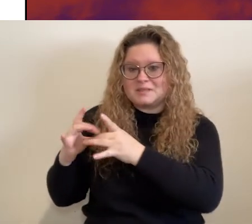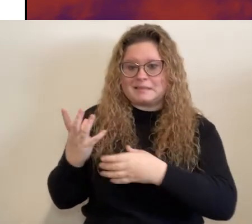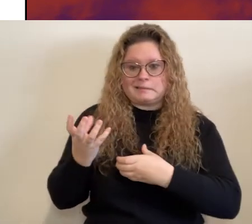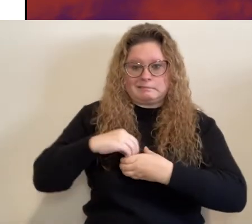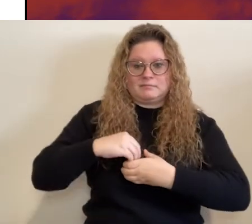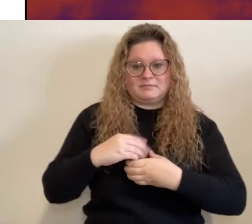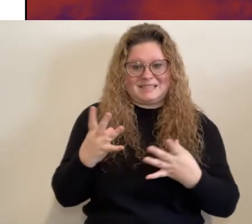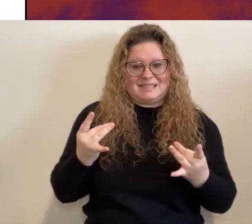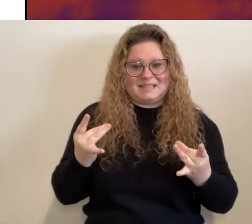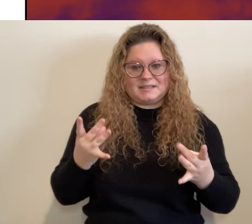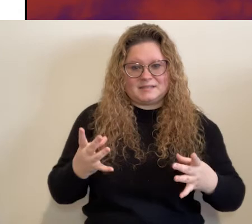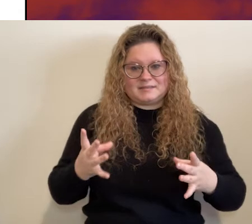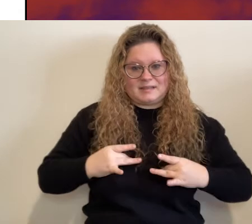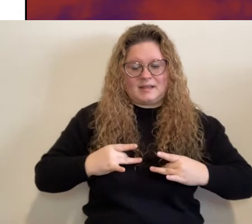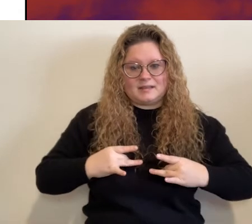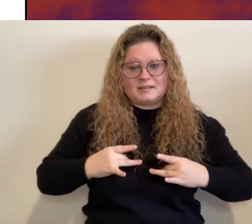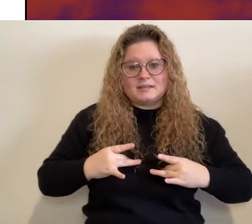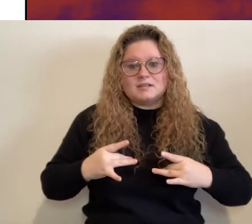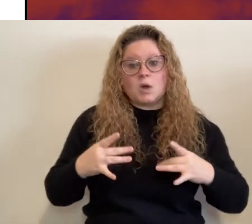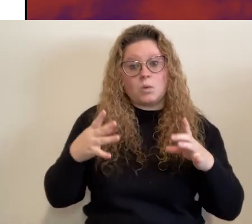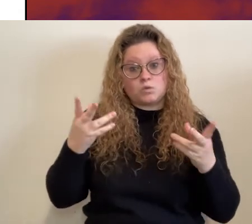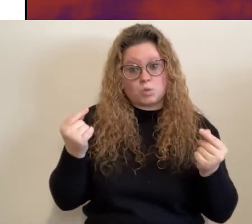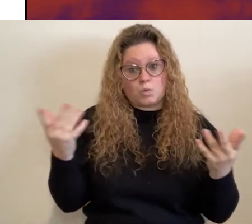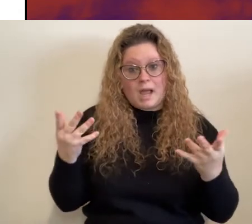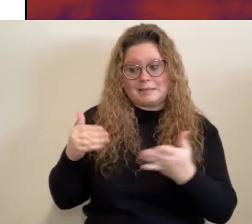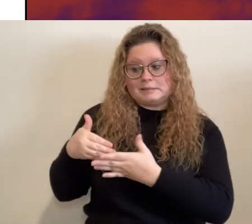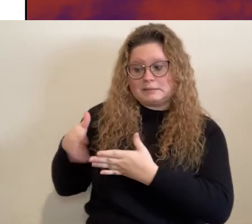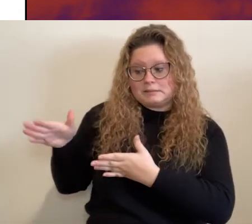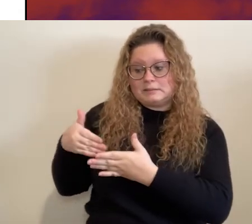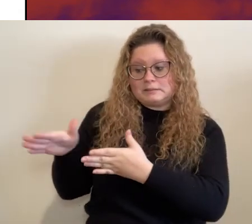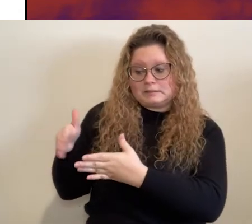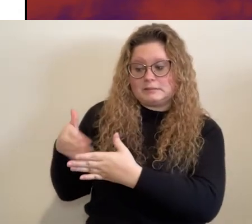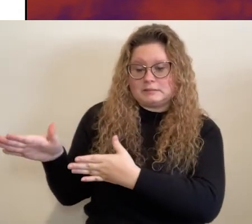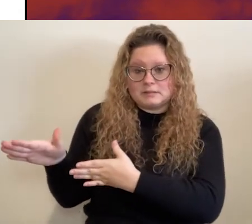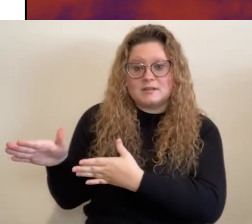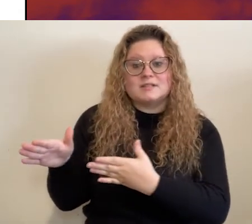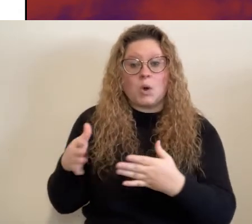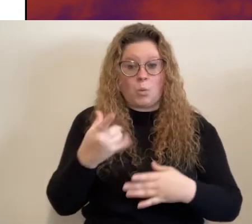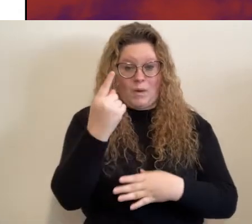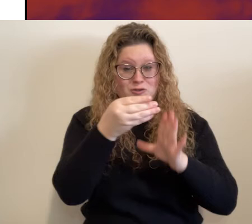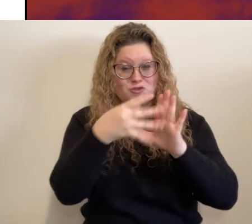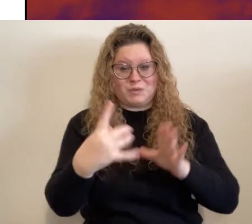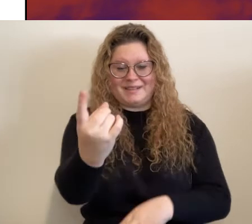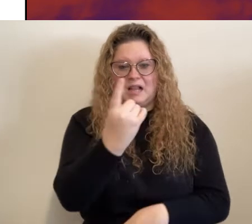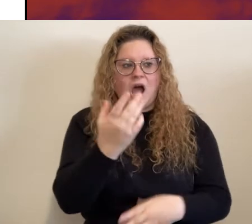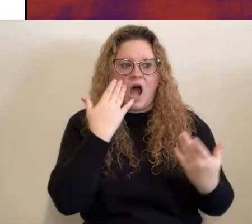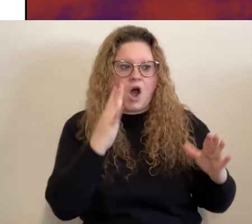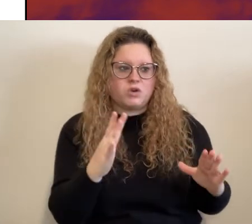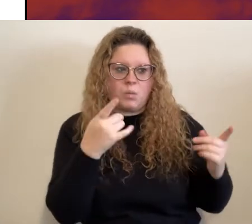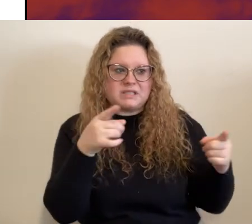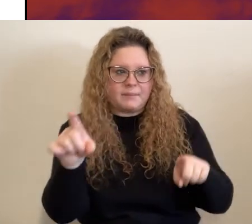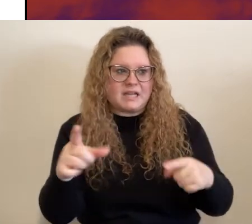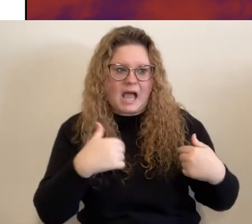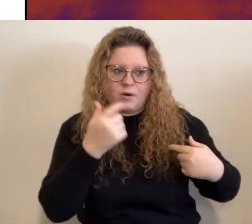more potent. And I had one of my students be like, you know what, I don't really know why I'm here, and I don't fully understand the teachings, but whatever you got going on, that's why